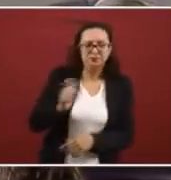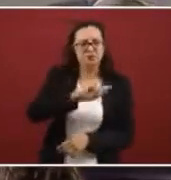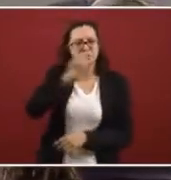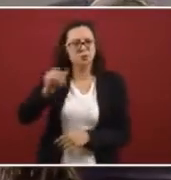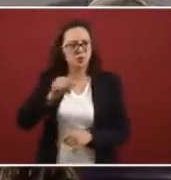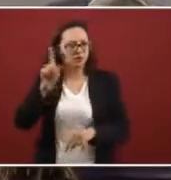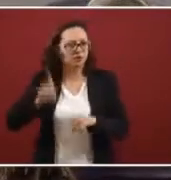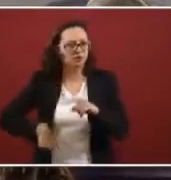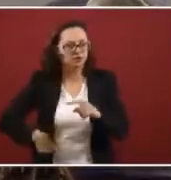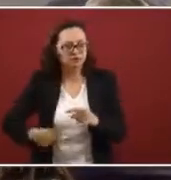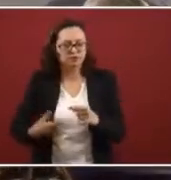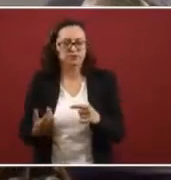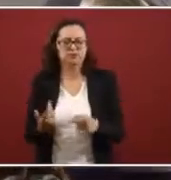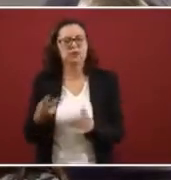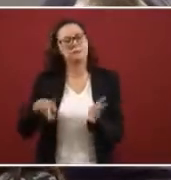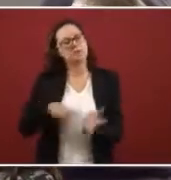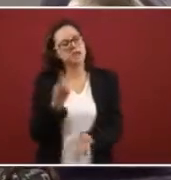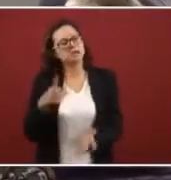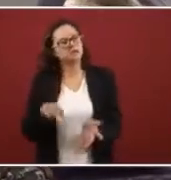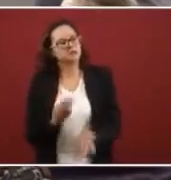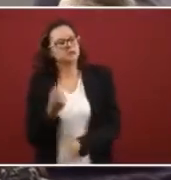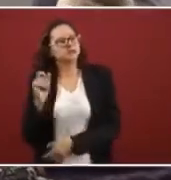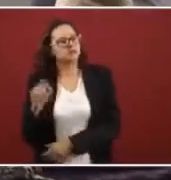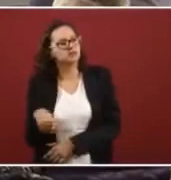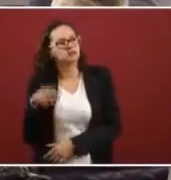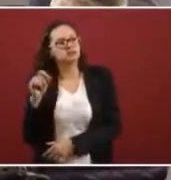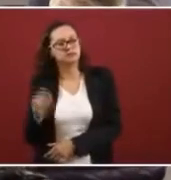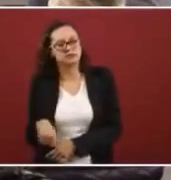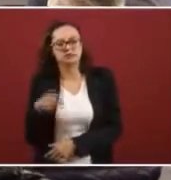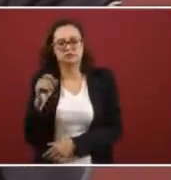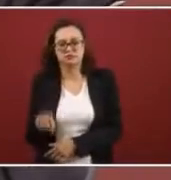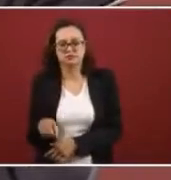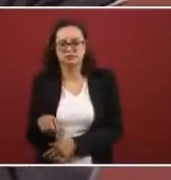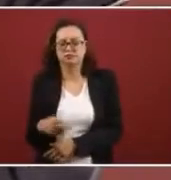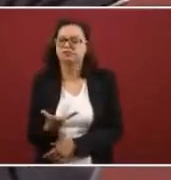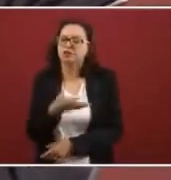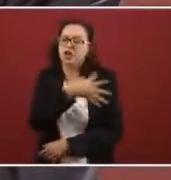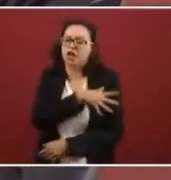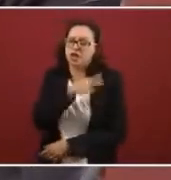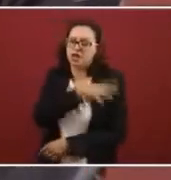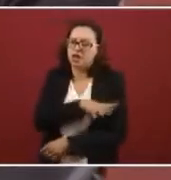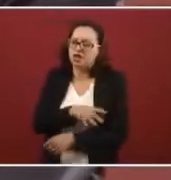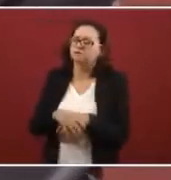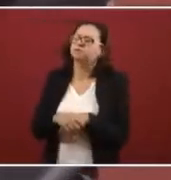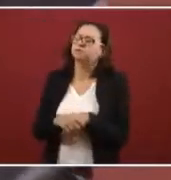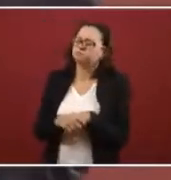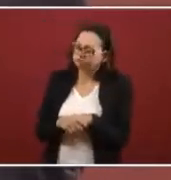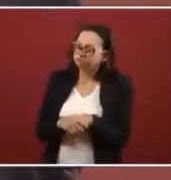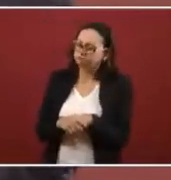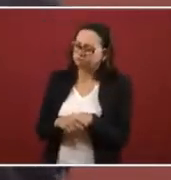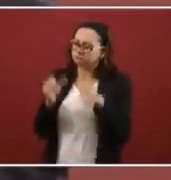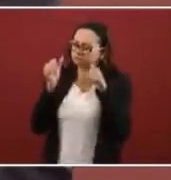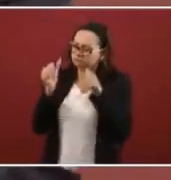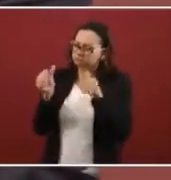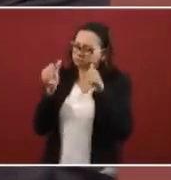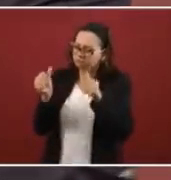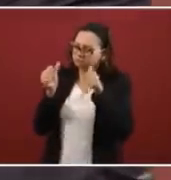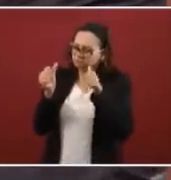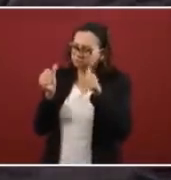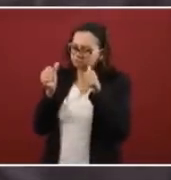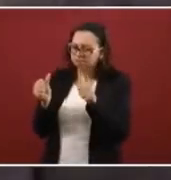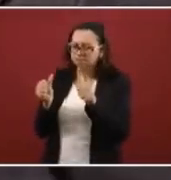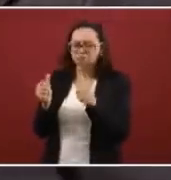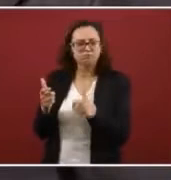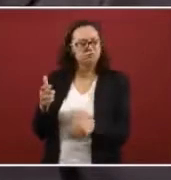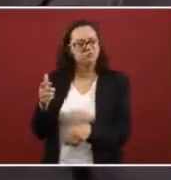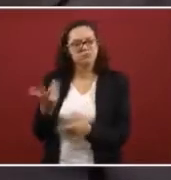had taken away their retirement. So they kept repeating, and he kept listening.